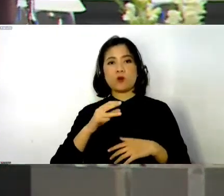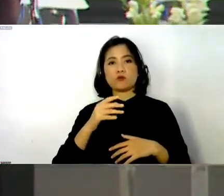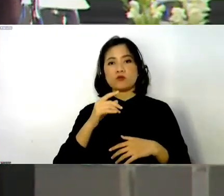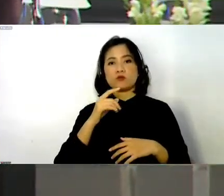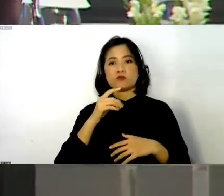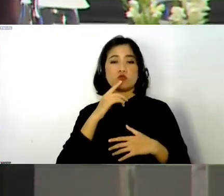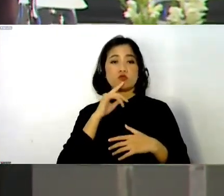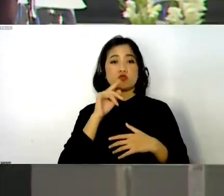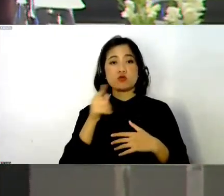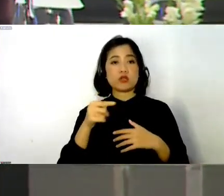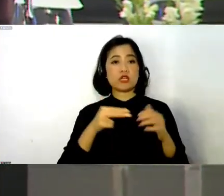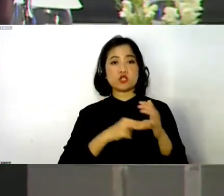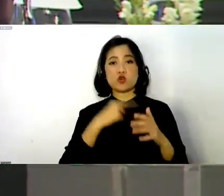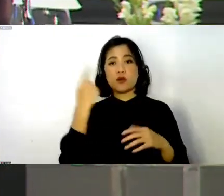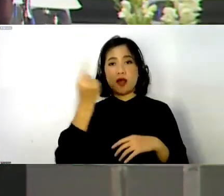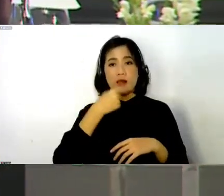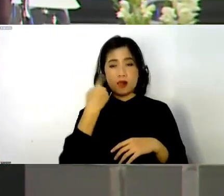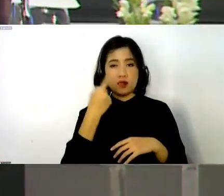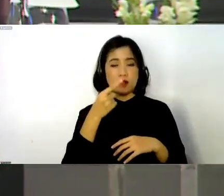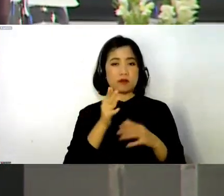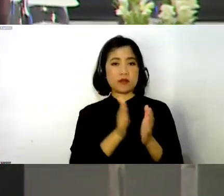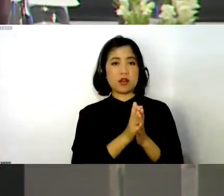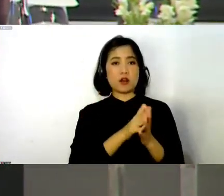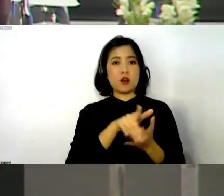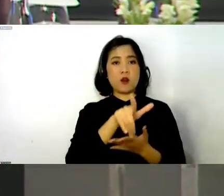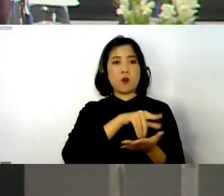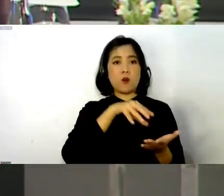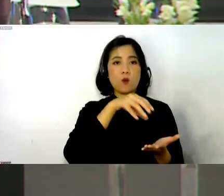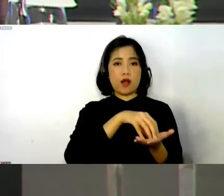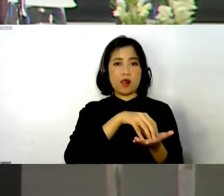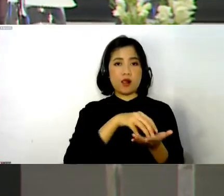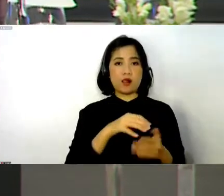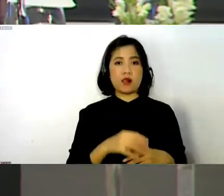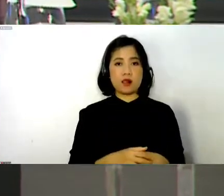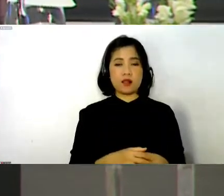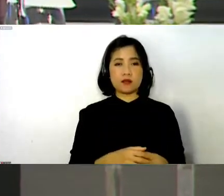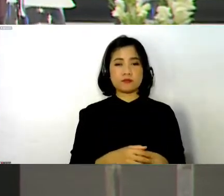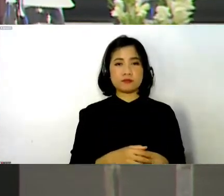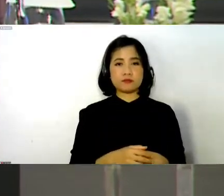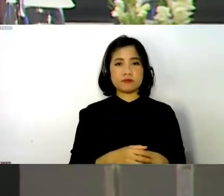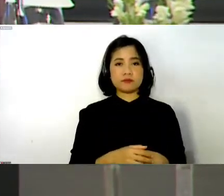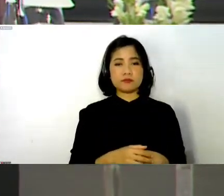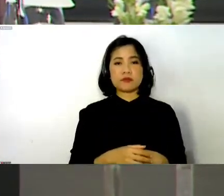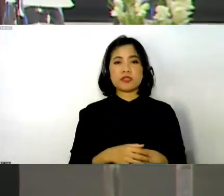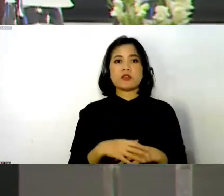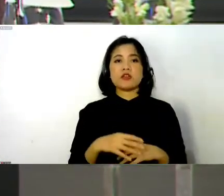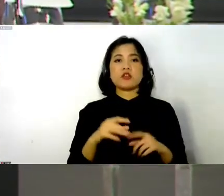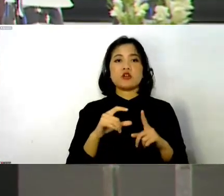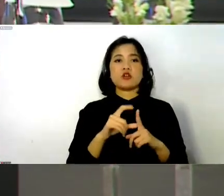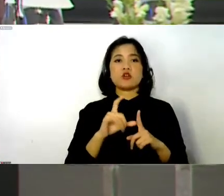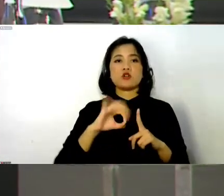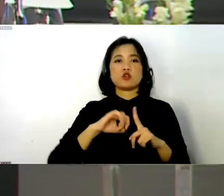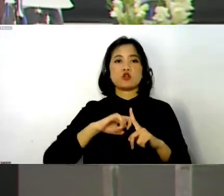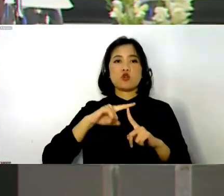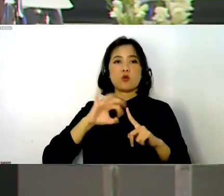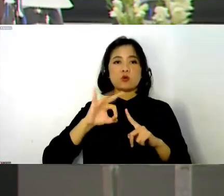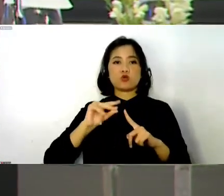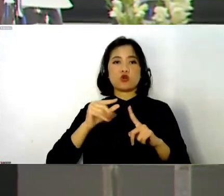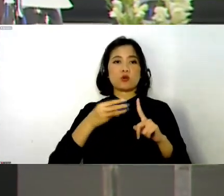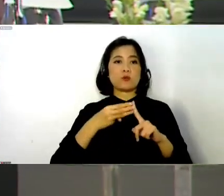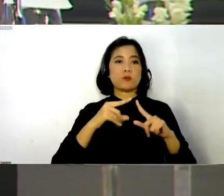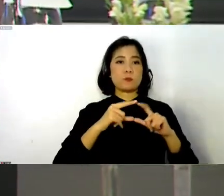about electricity, maybe it's still okay, but don't forget what Fabrio just mentioned, very costly. Electricity,